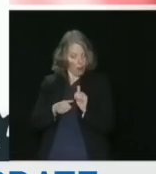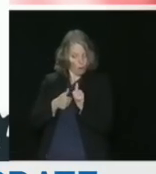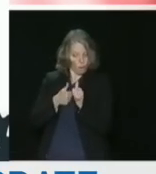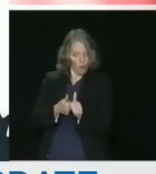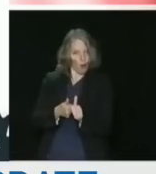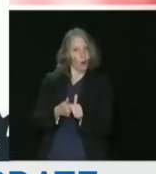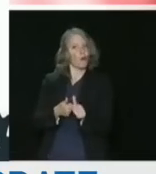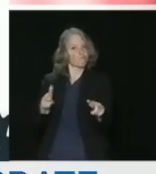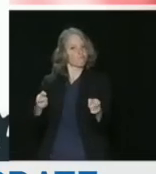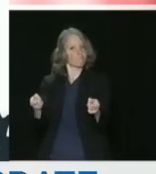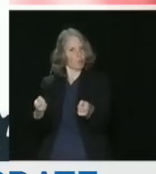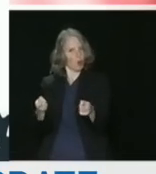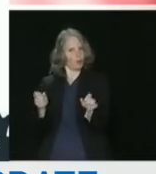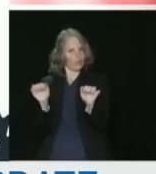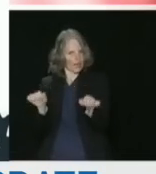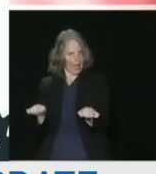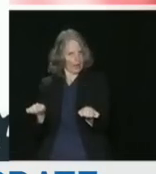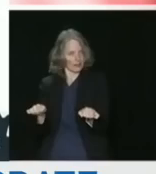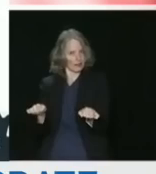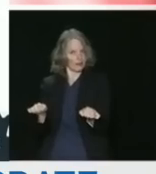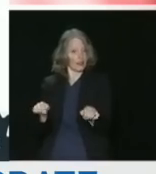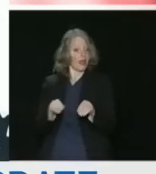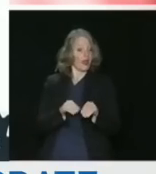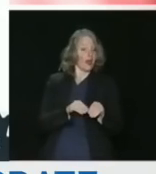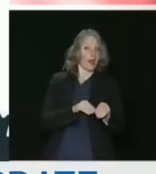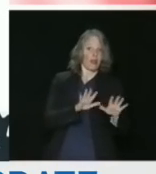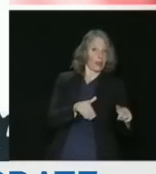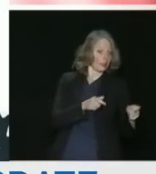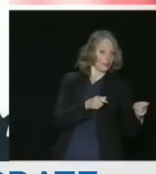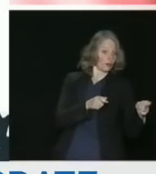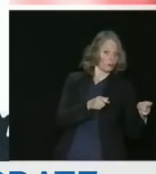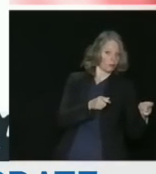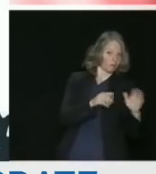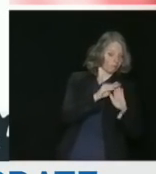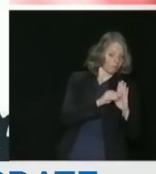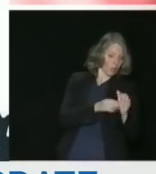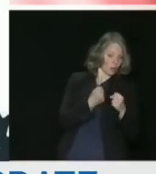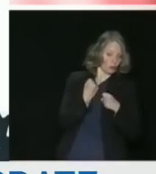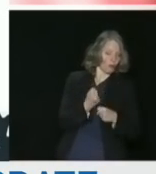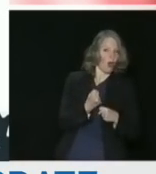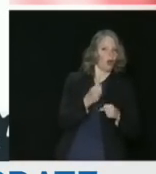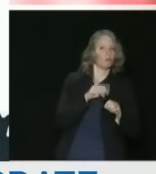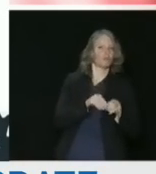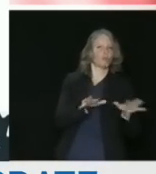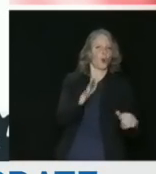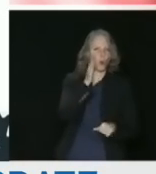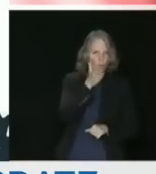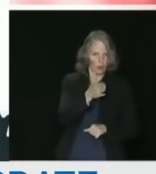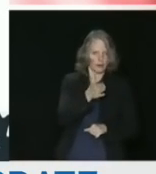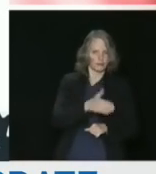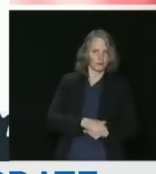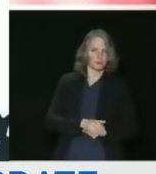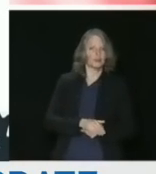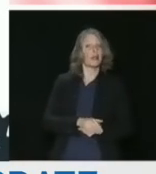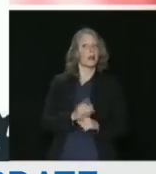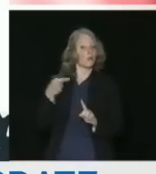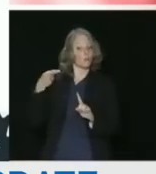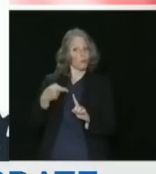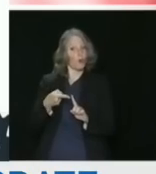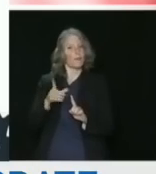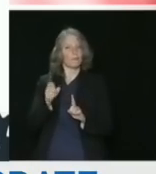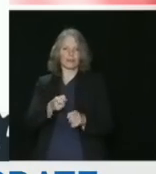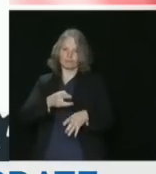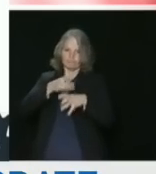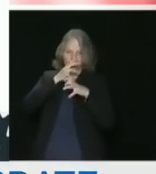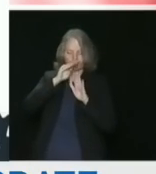circulating, but sustaining measures and individual practices is key to driving and keeping growth